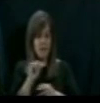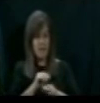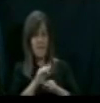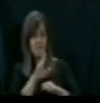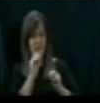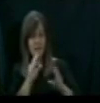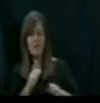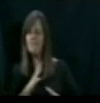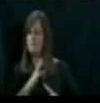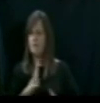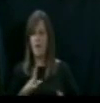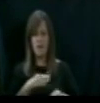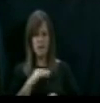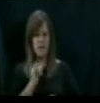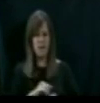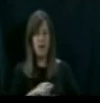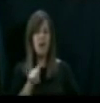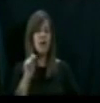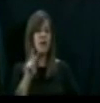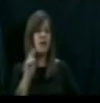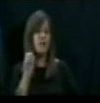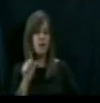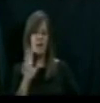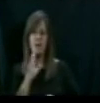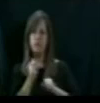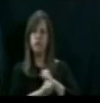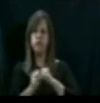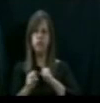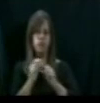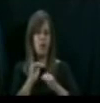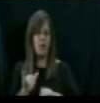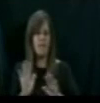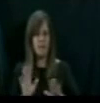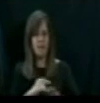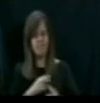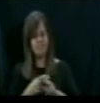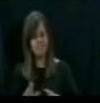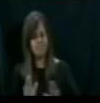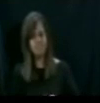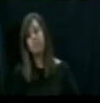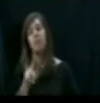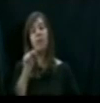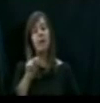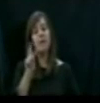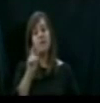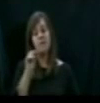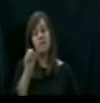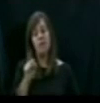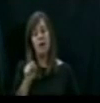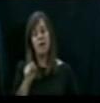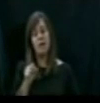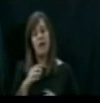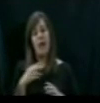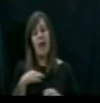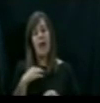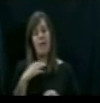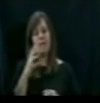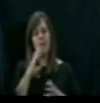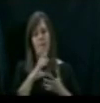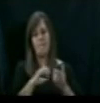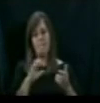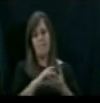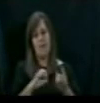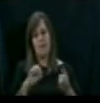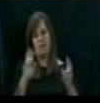it. TVOS. I can go on for hours on this one, but I'll keep it short. TVOS is an application of manufacturing